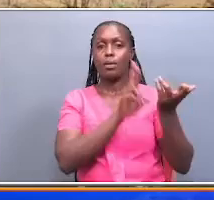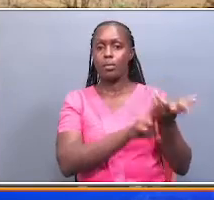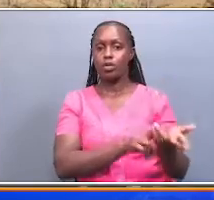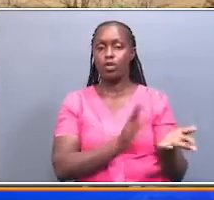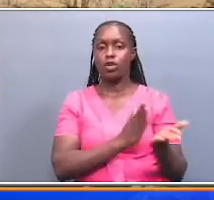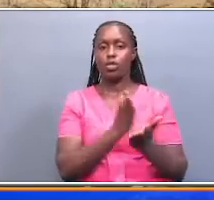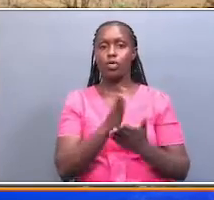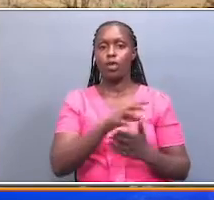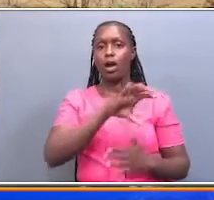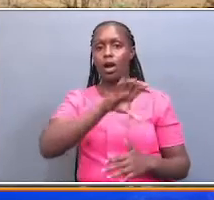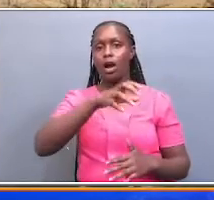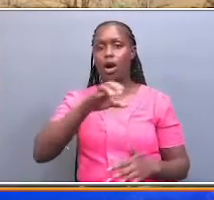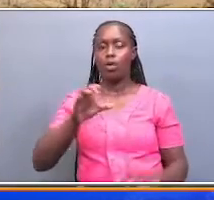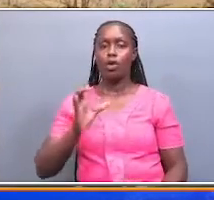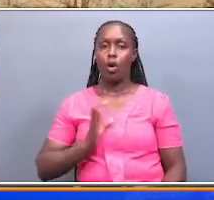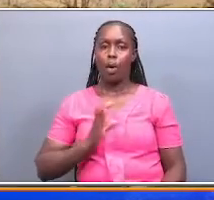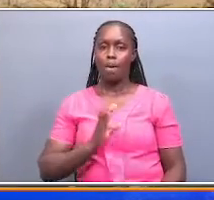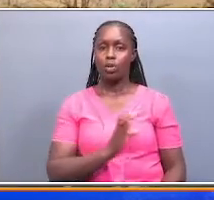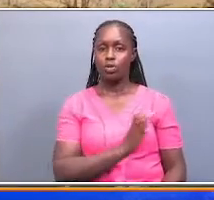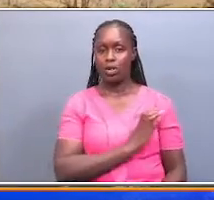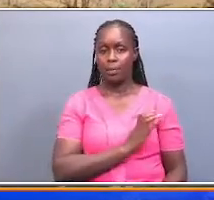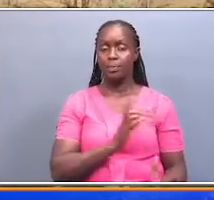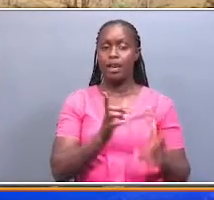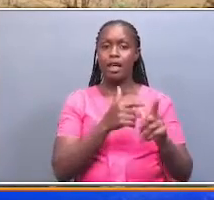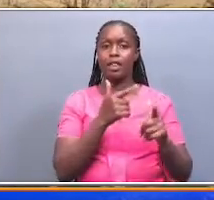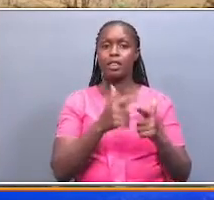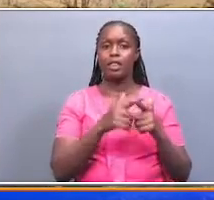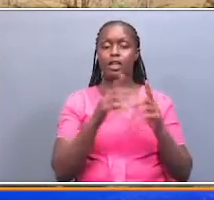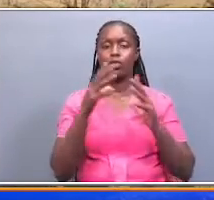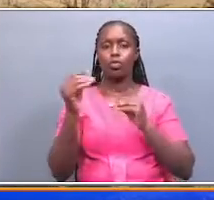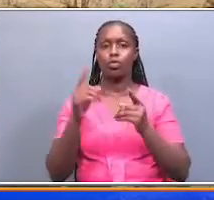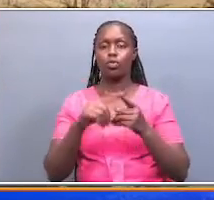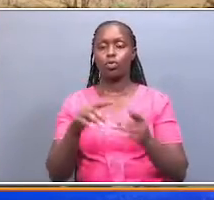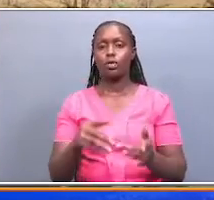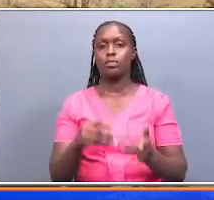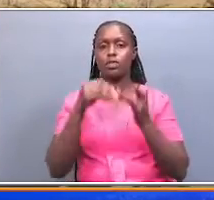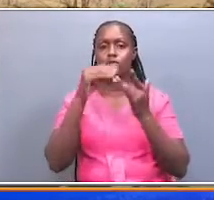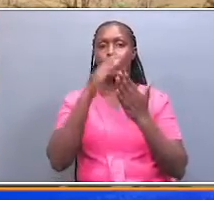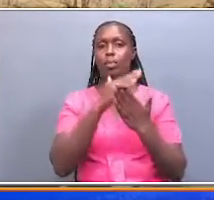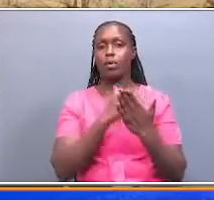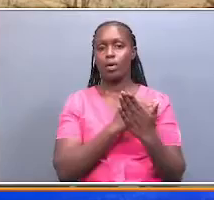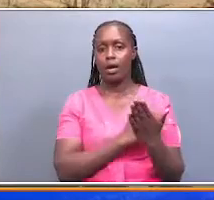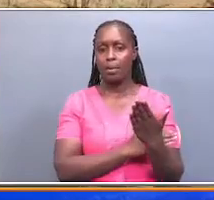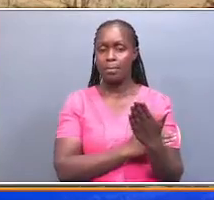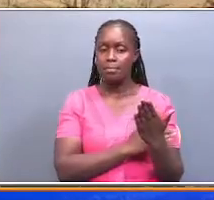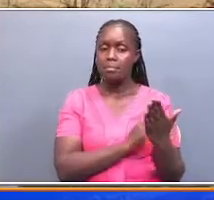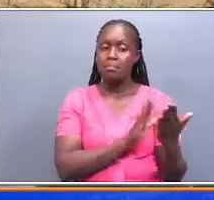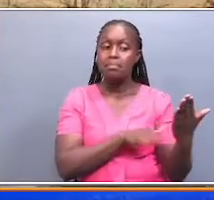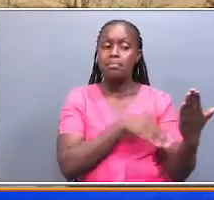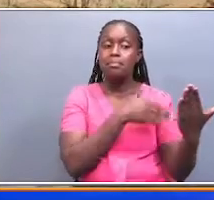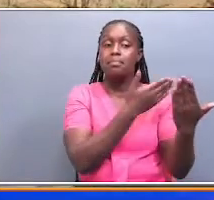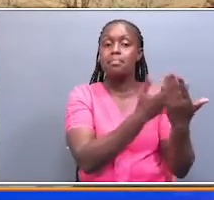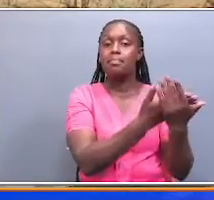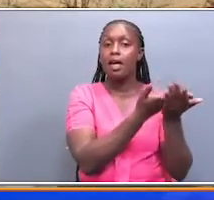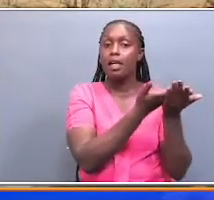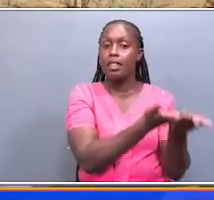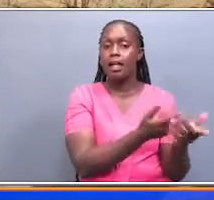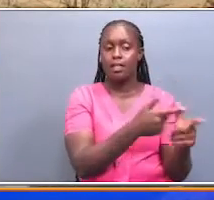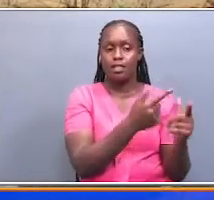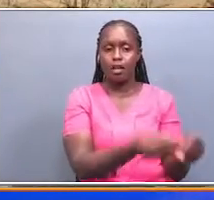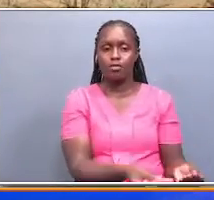kwa county commissioner, na inaenda mpaka special programs. Nikifika kule, tunapewa